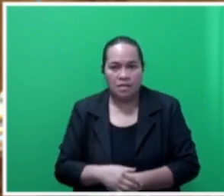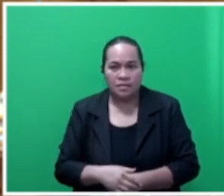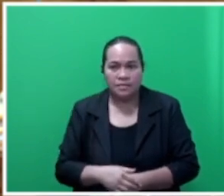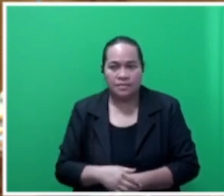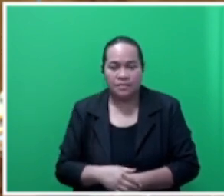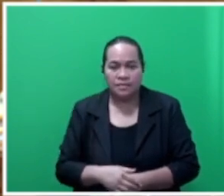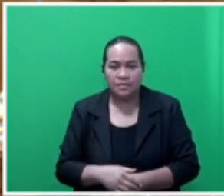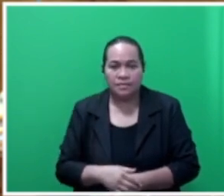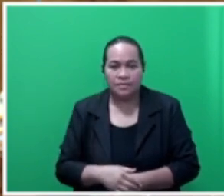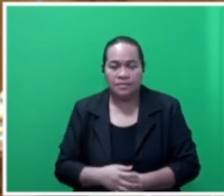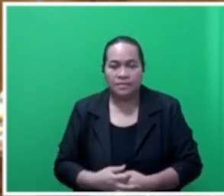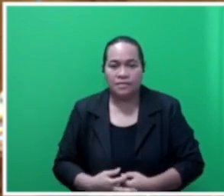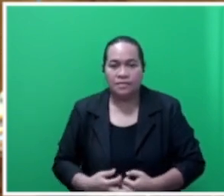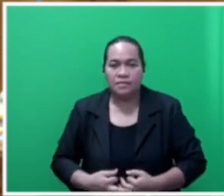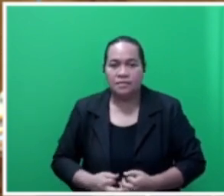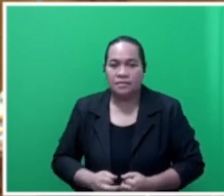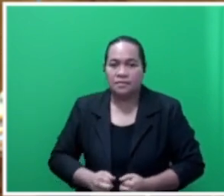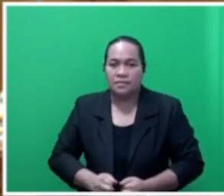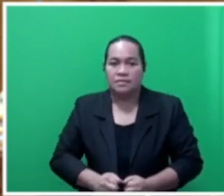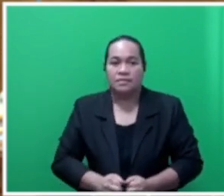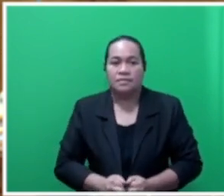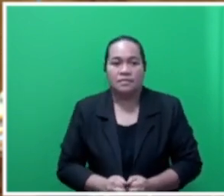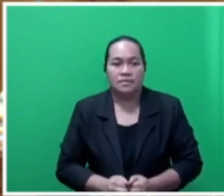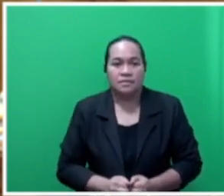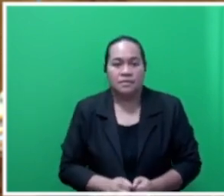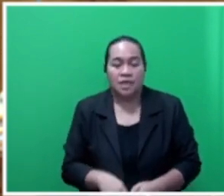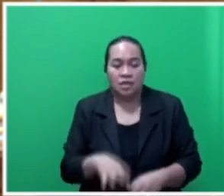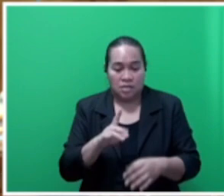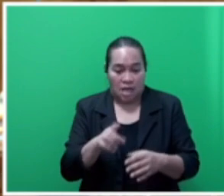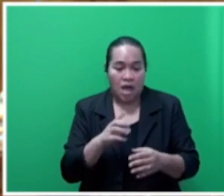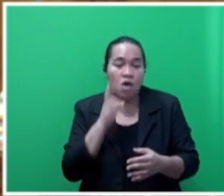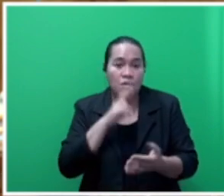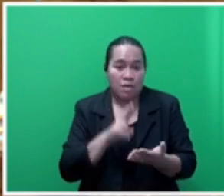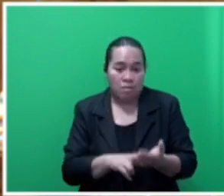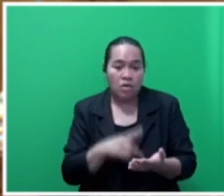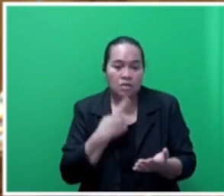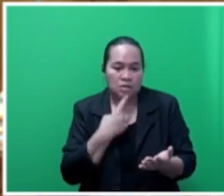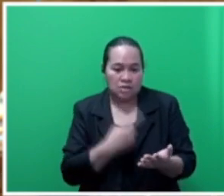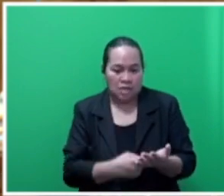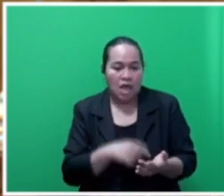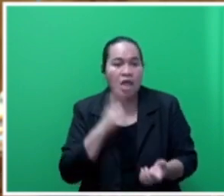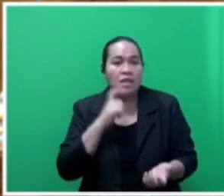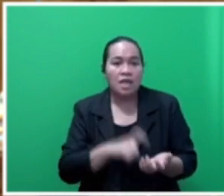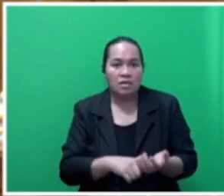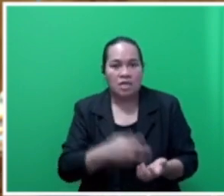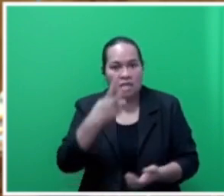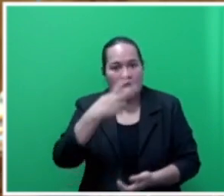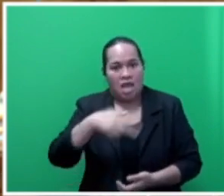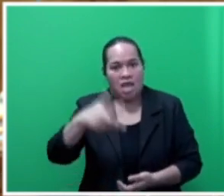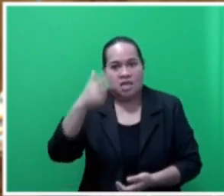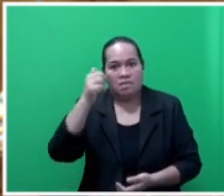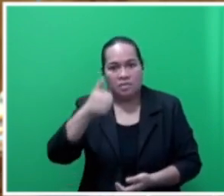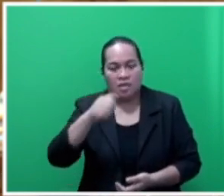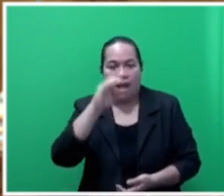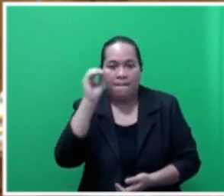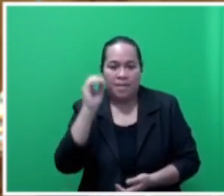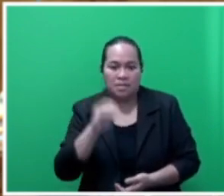As per the IMF report, the debt reached 86% of GDP by the end of